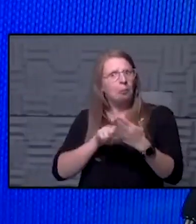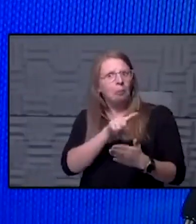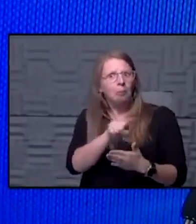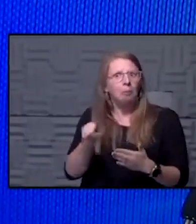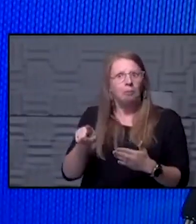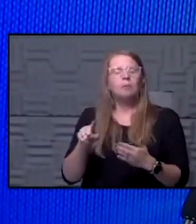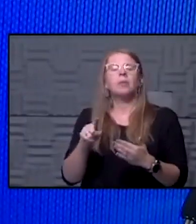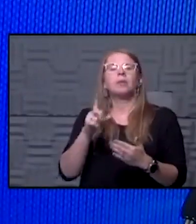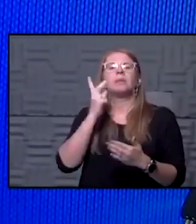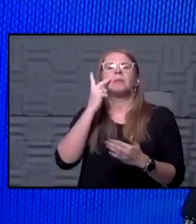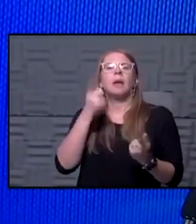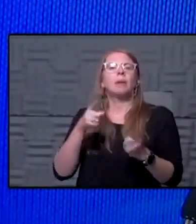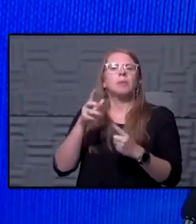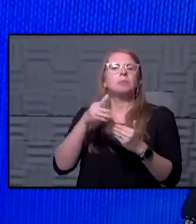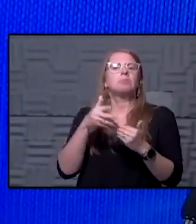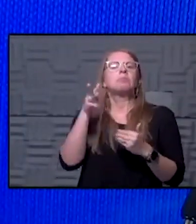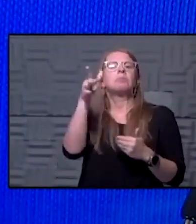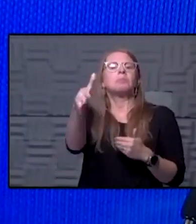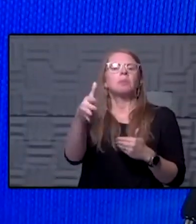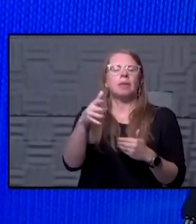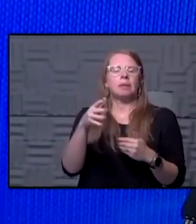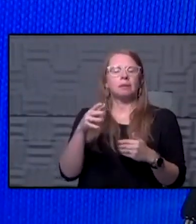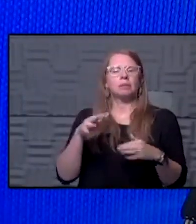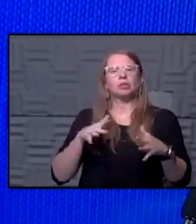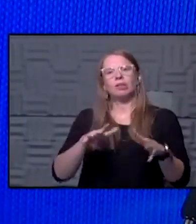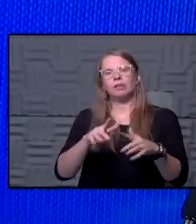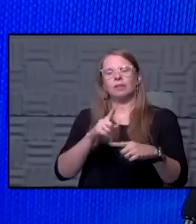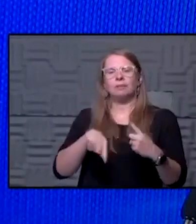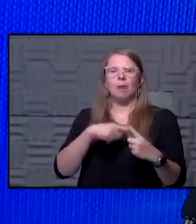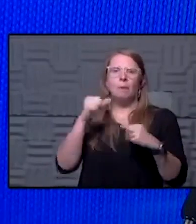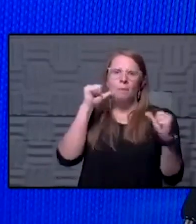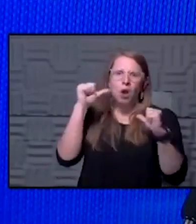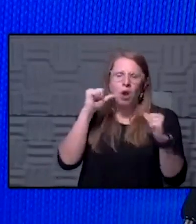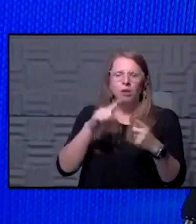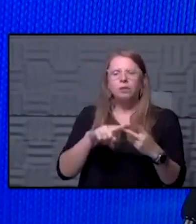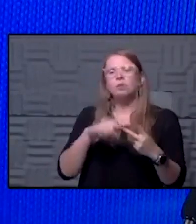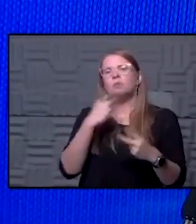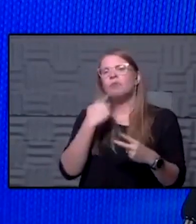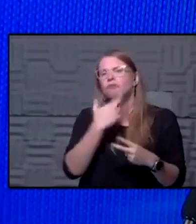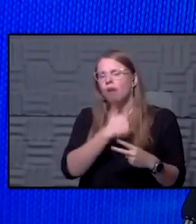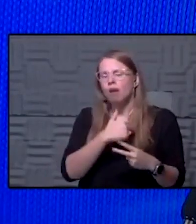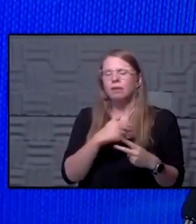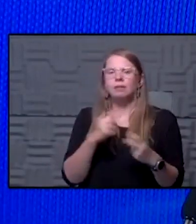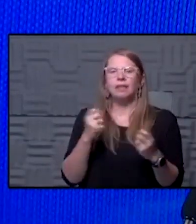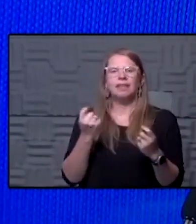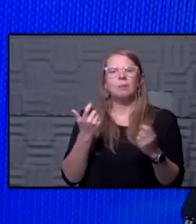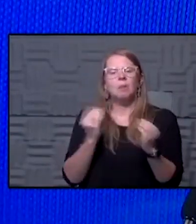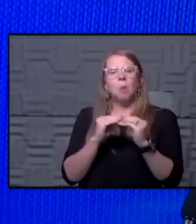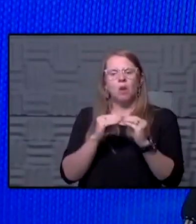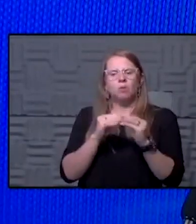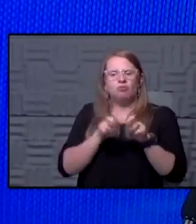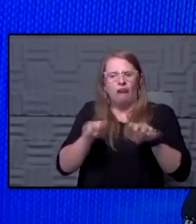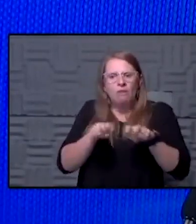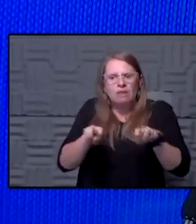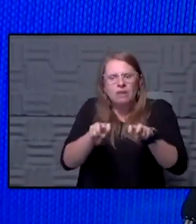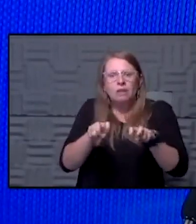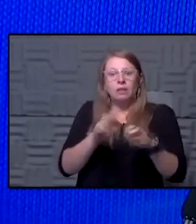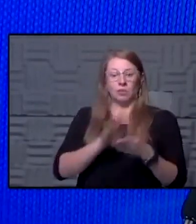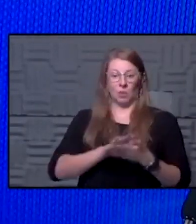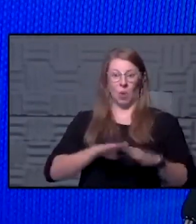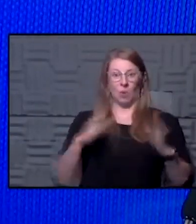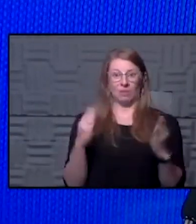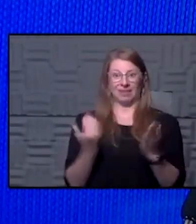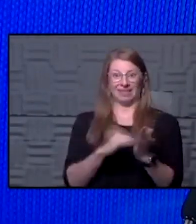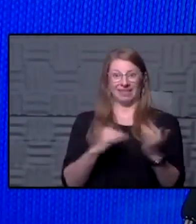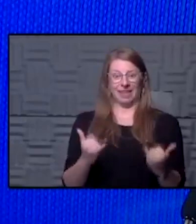what happens. I'm still a little nervous about the bars and the restaurants, and they're a little more crowded. And now schools are reopening today, so that's a